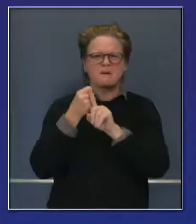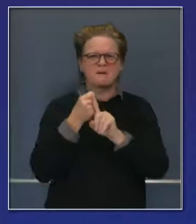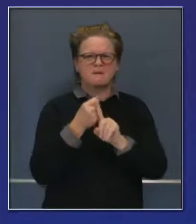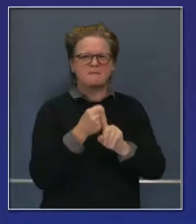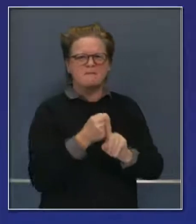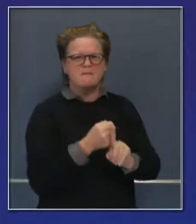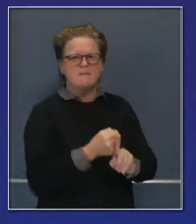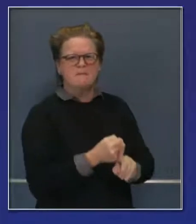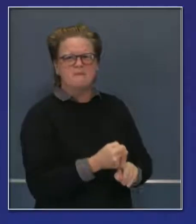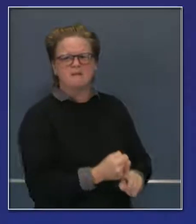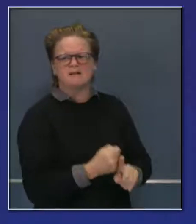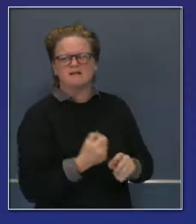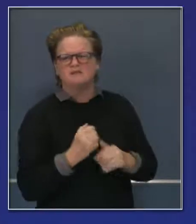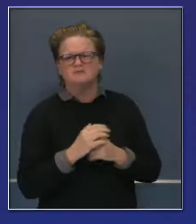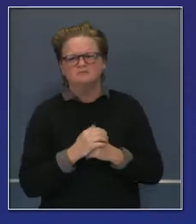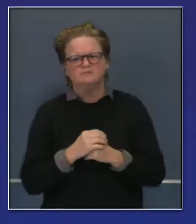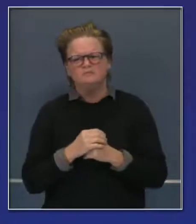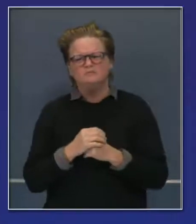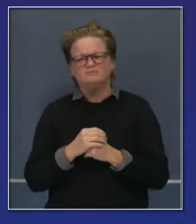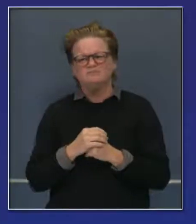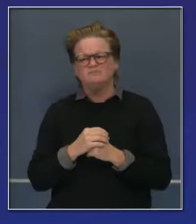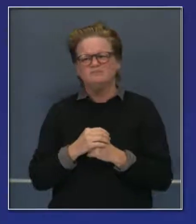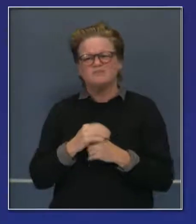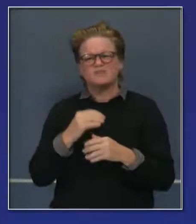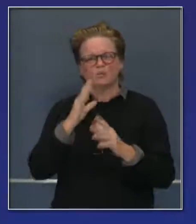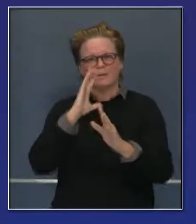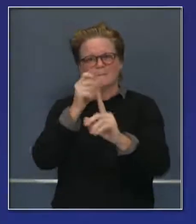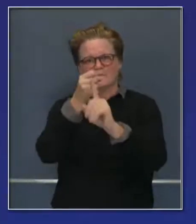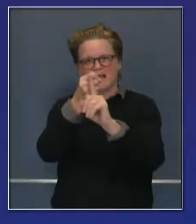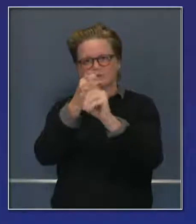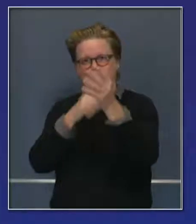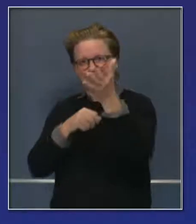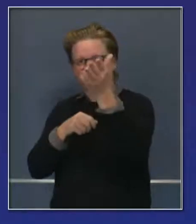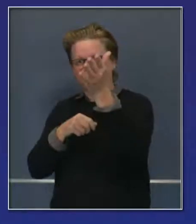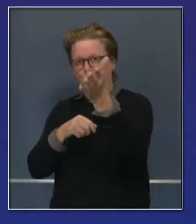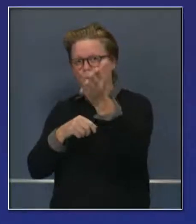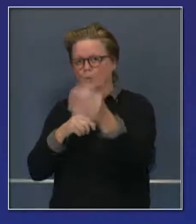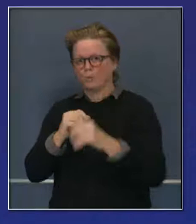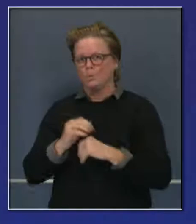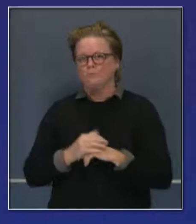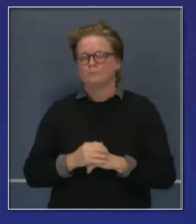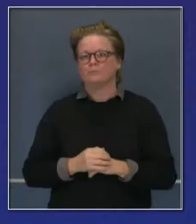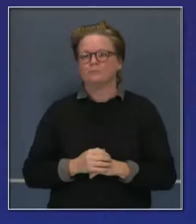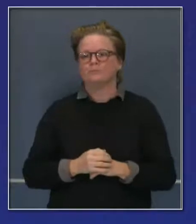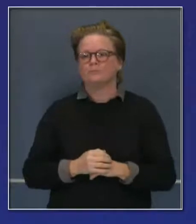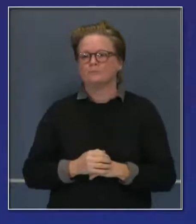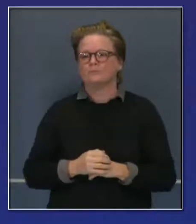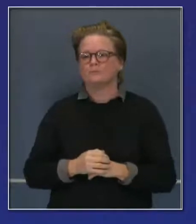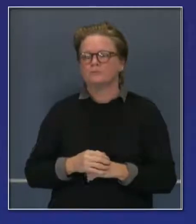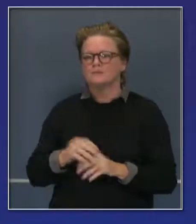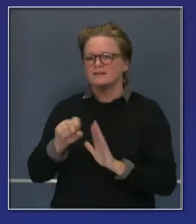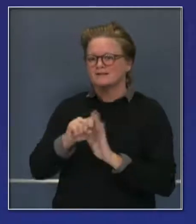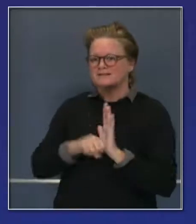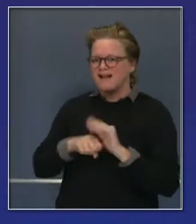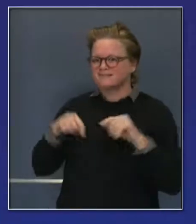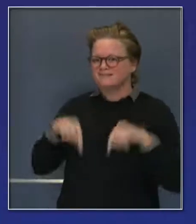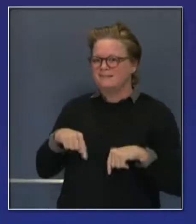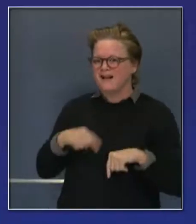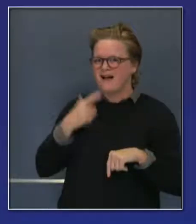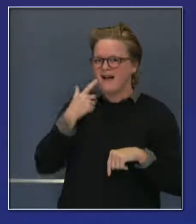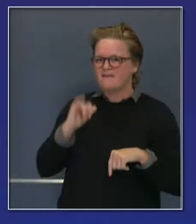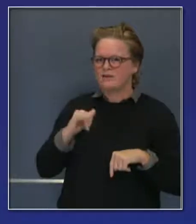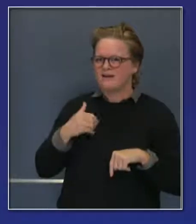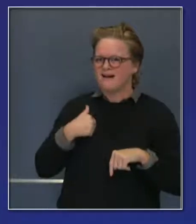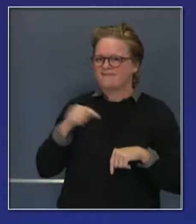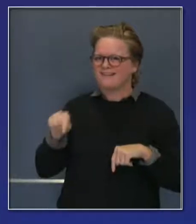we, of course, the reason it's California v. Texas, have a very different point of view than the Trump administration, and we'll be